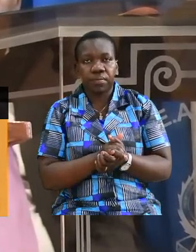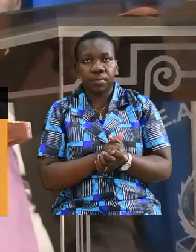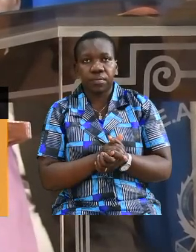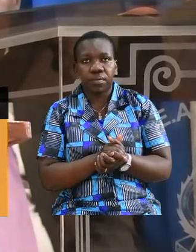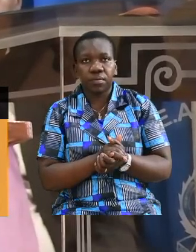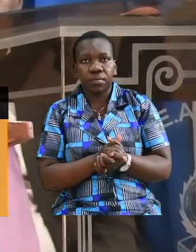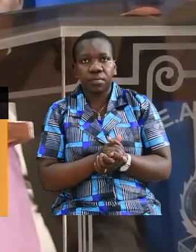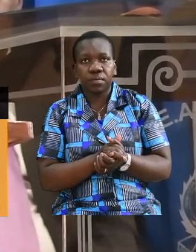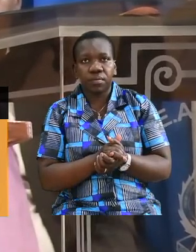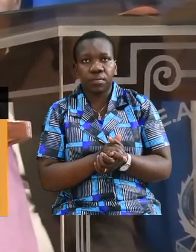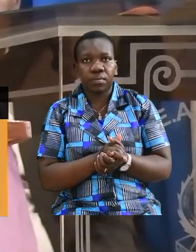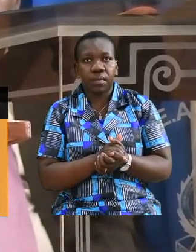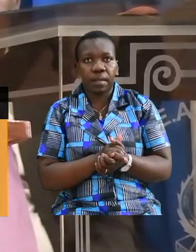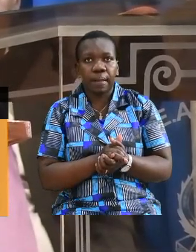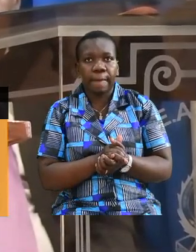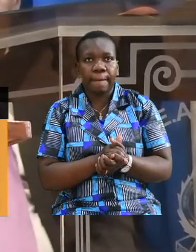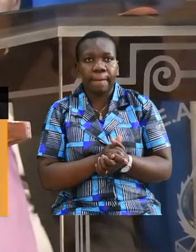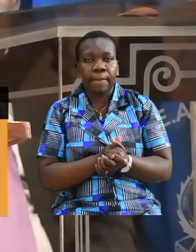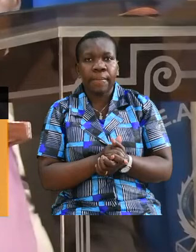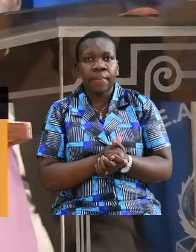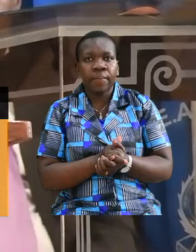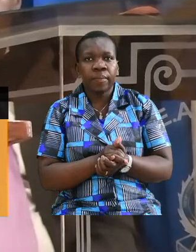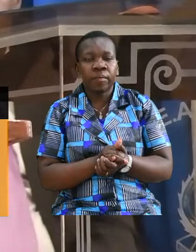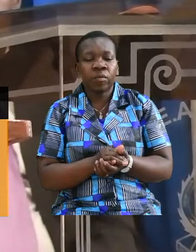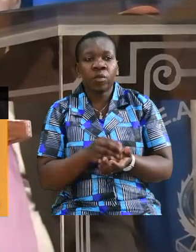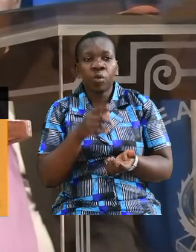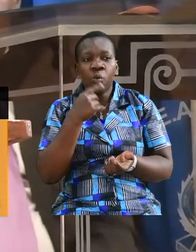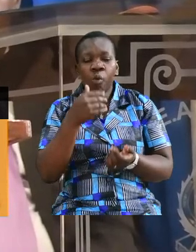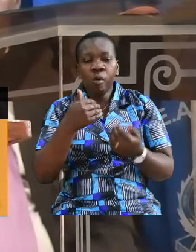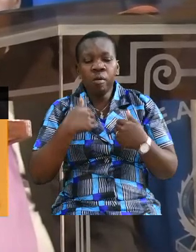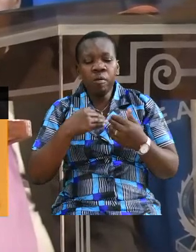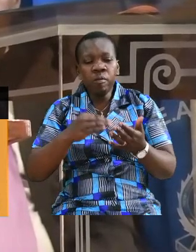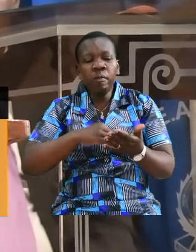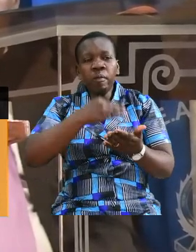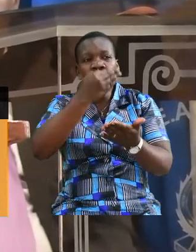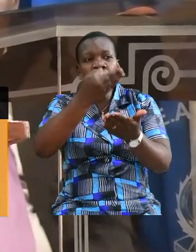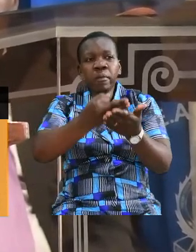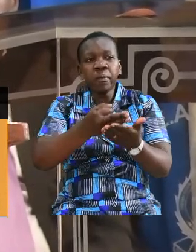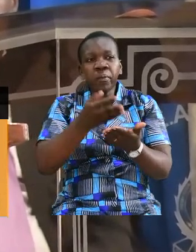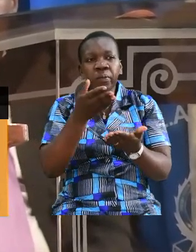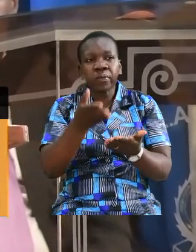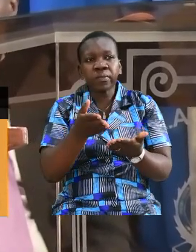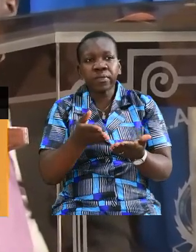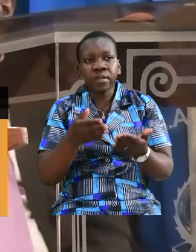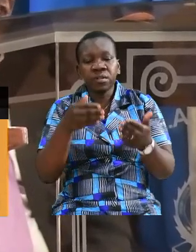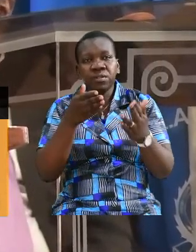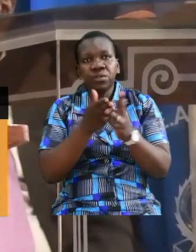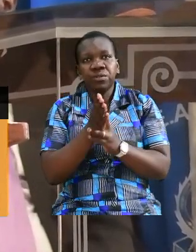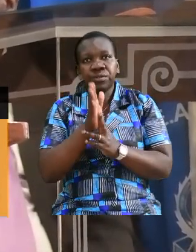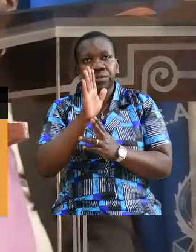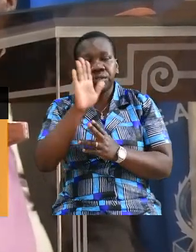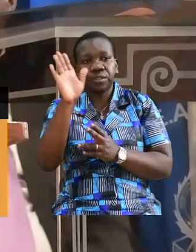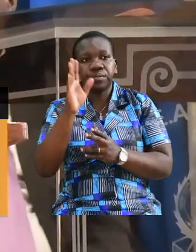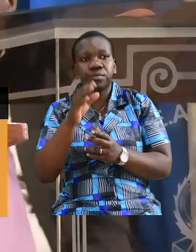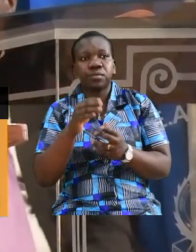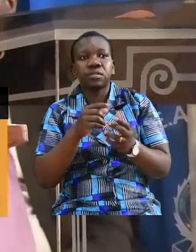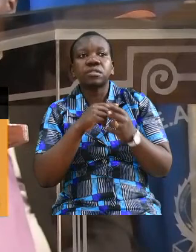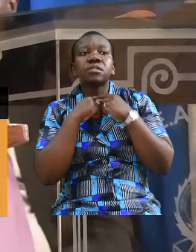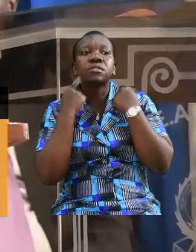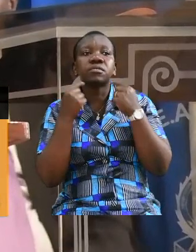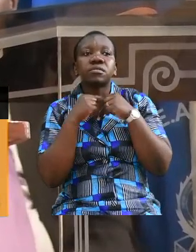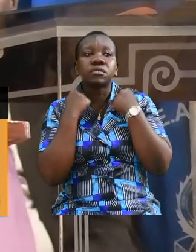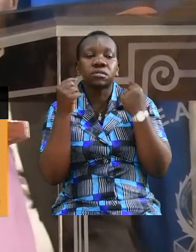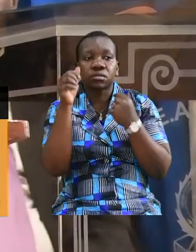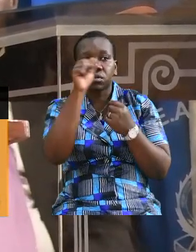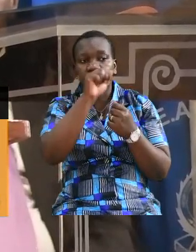63/12/2022. The presbytery adopted the report and recommendation of the said commission and hereby resolved that Reverend Solomon Kamau